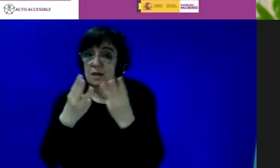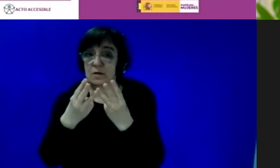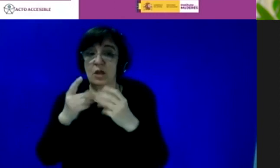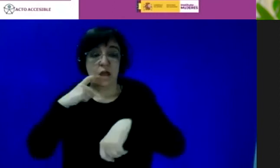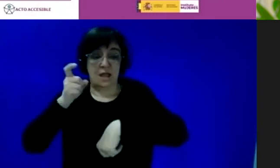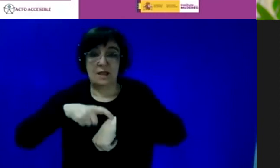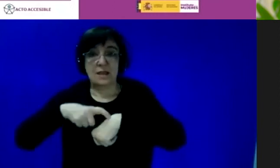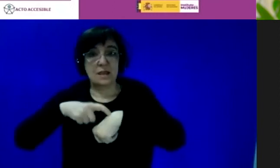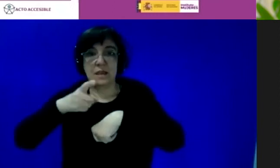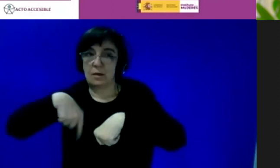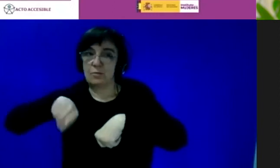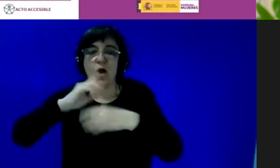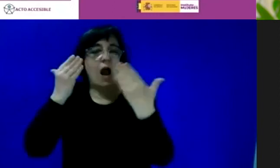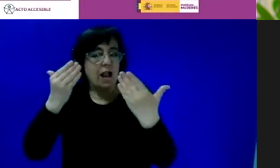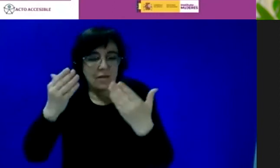reached the end of the seminar.